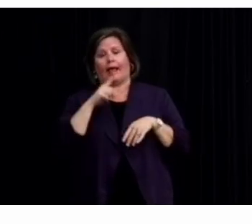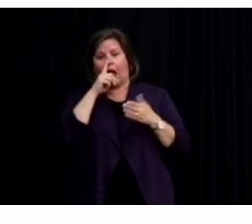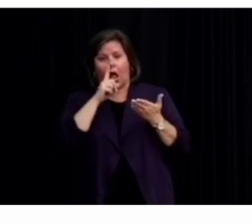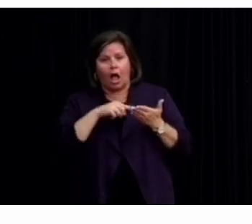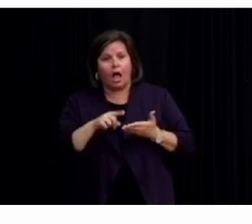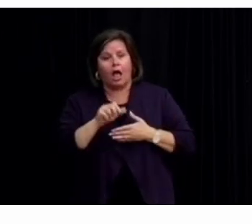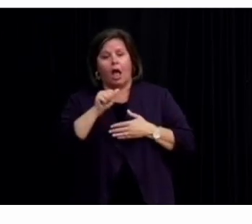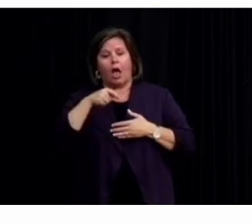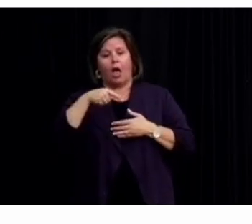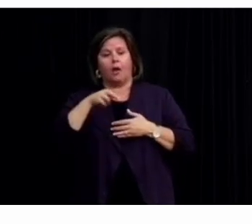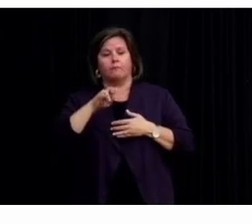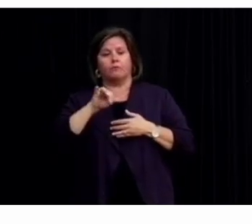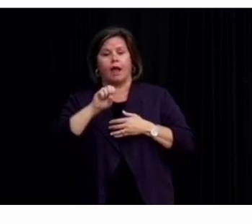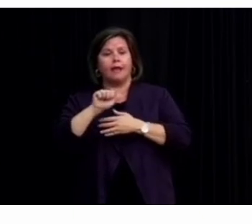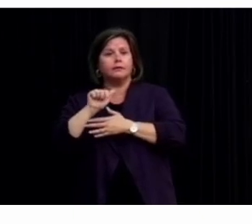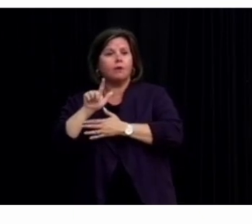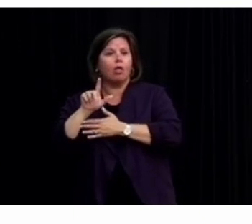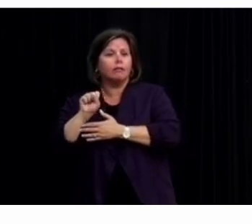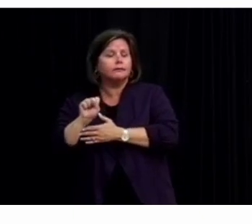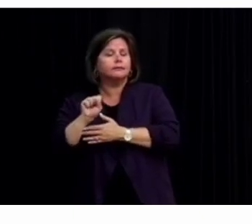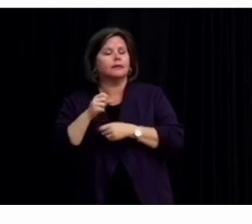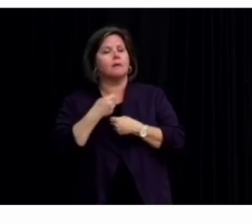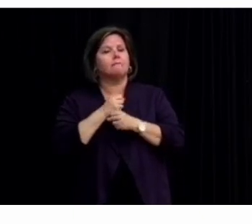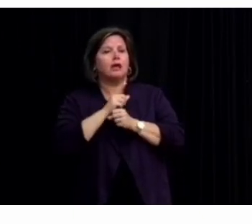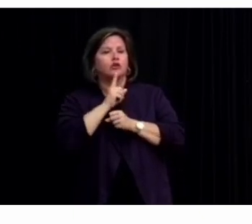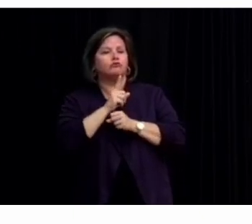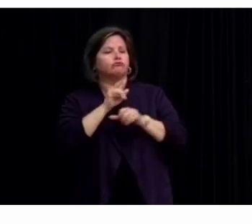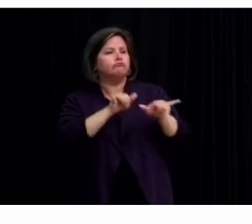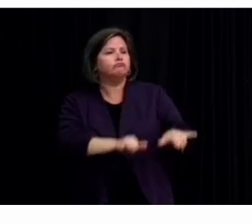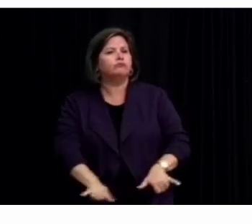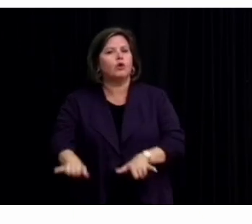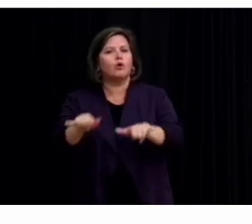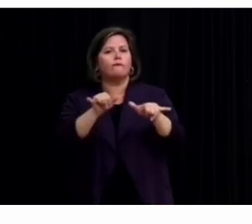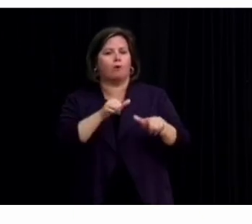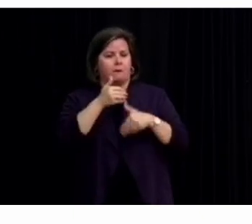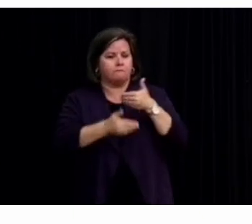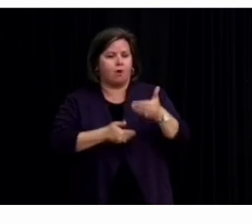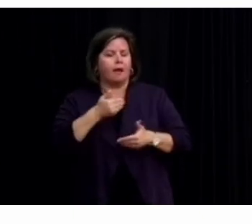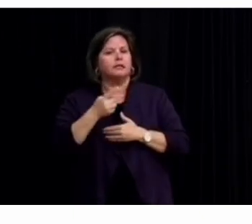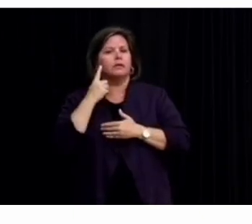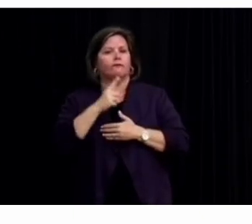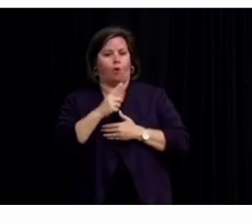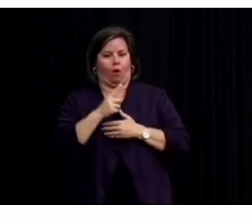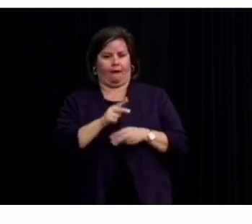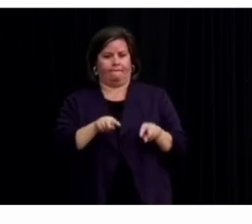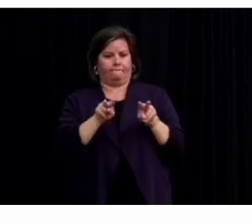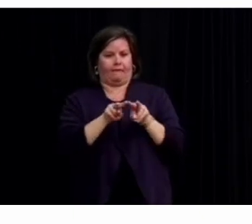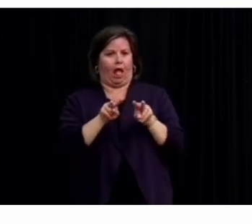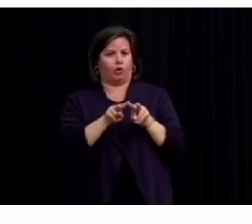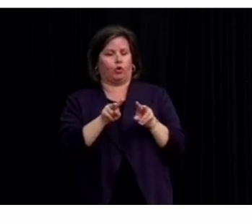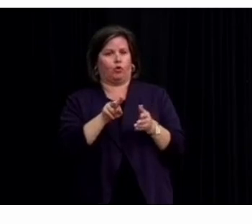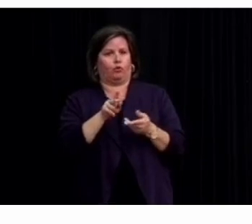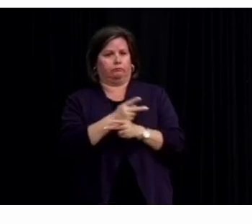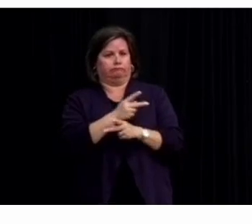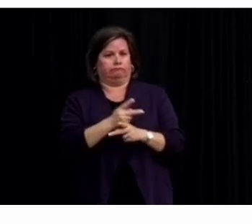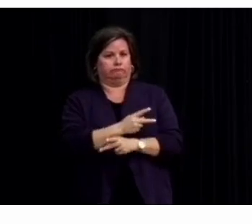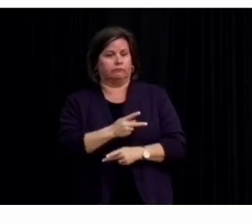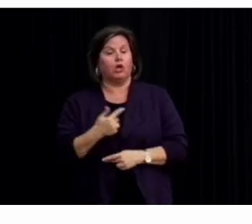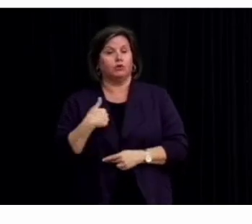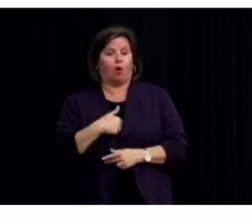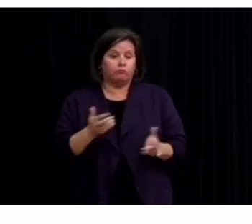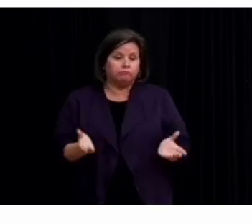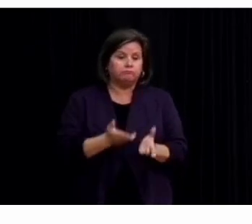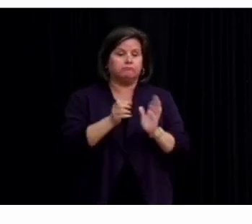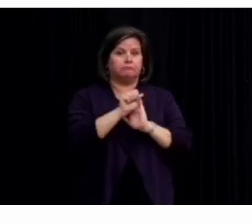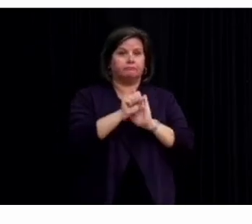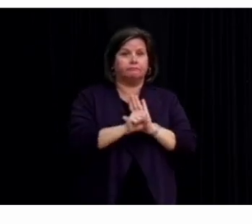in appraisals, ensuring things like a uniform process for reconsideration of value. We're urging our state associations to